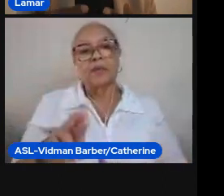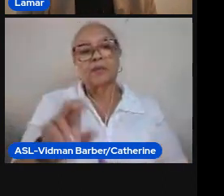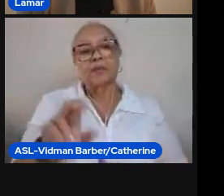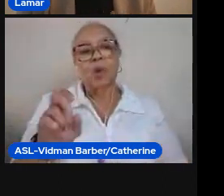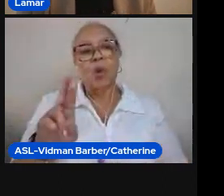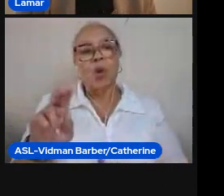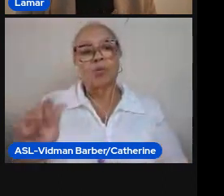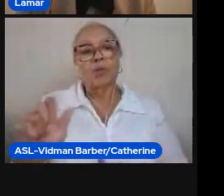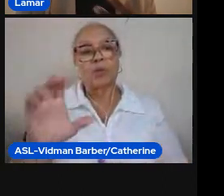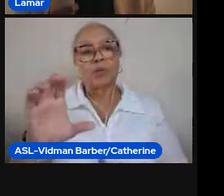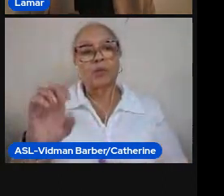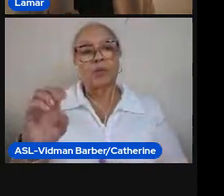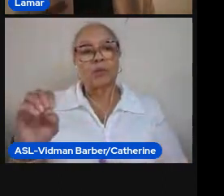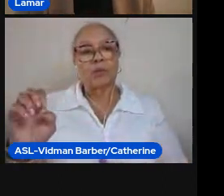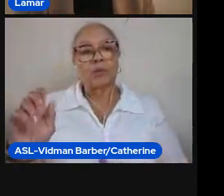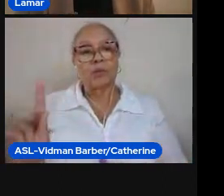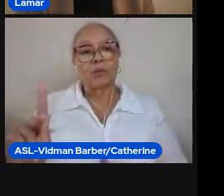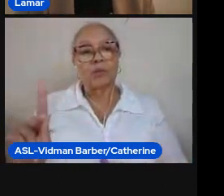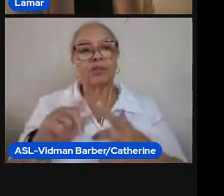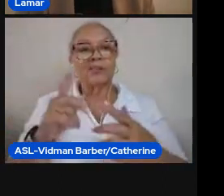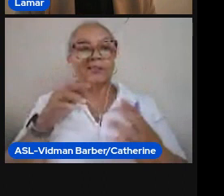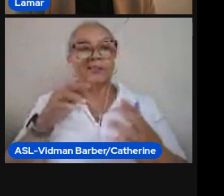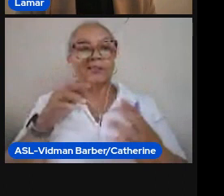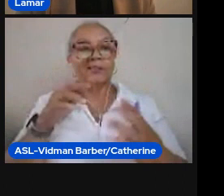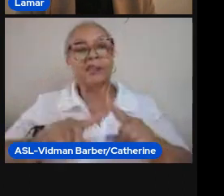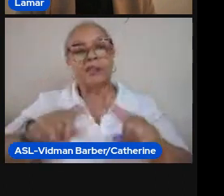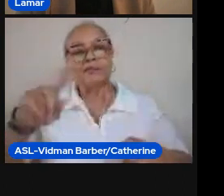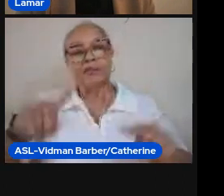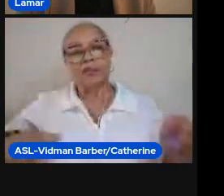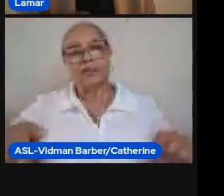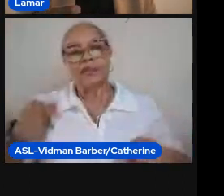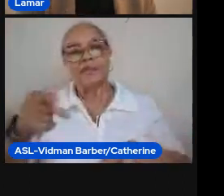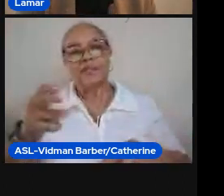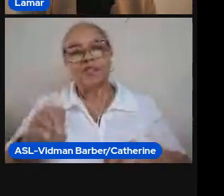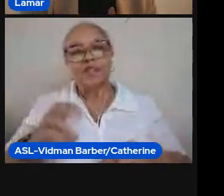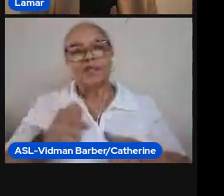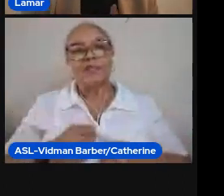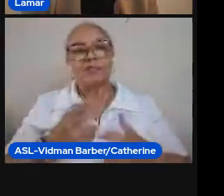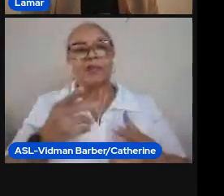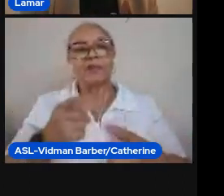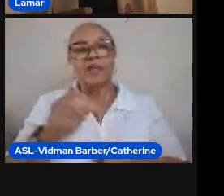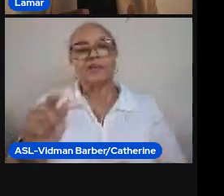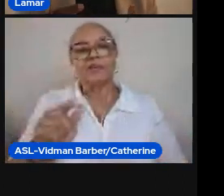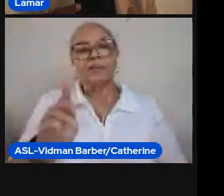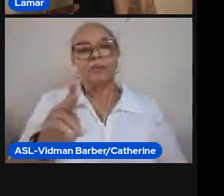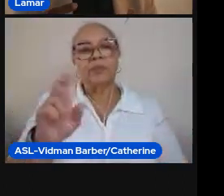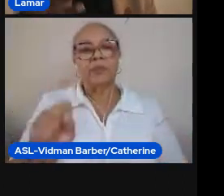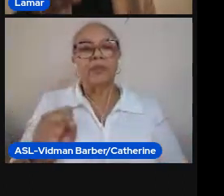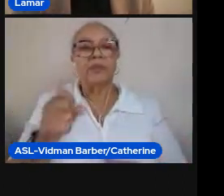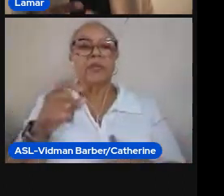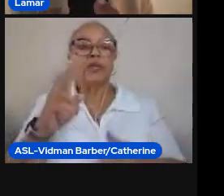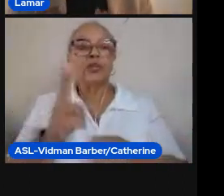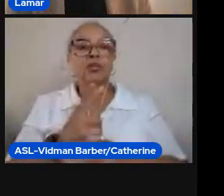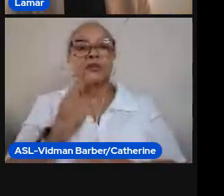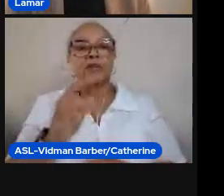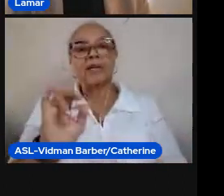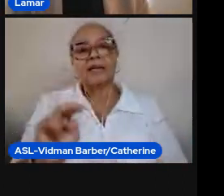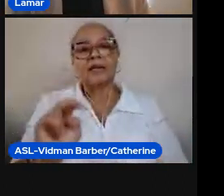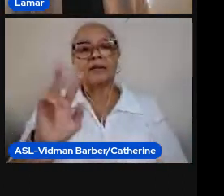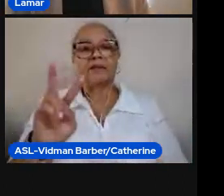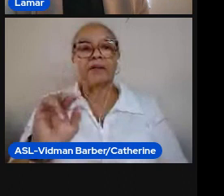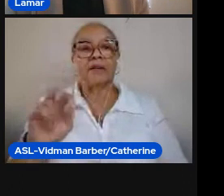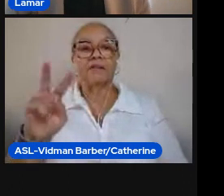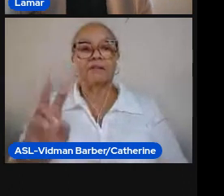she studied the differential gene expression of GBS when grown in vivo using a mice